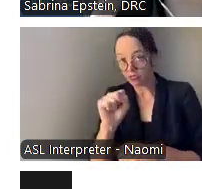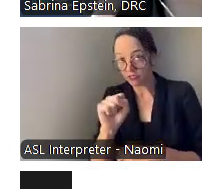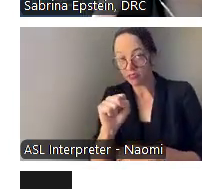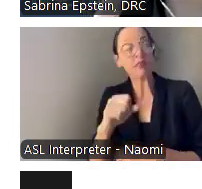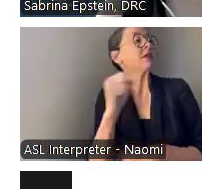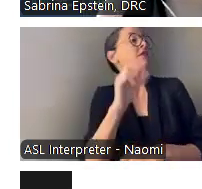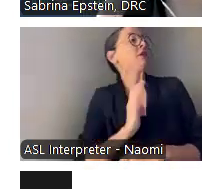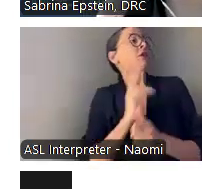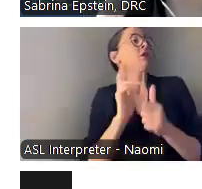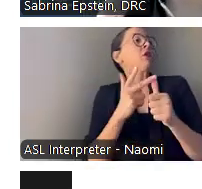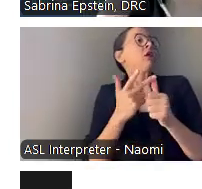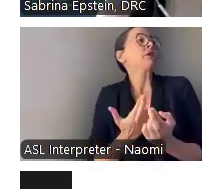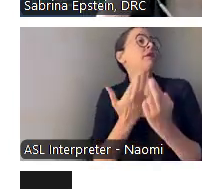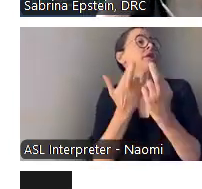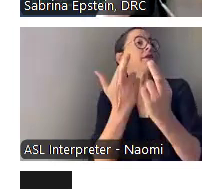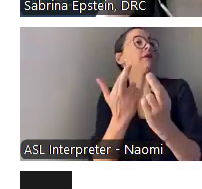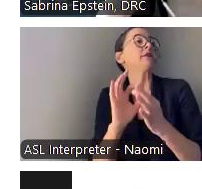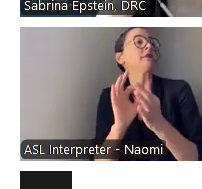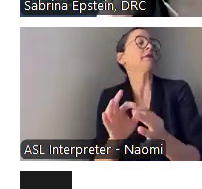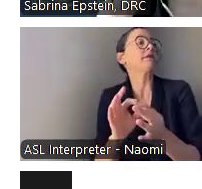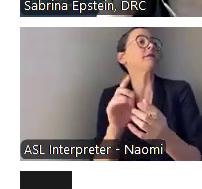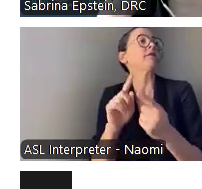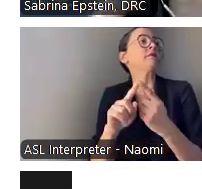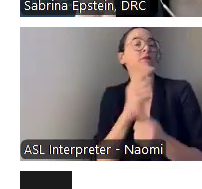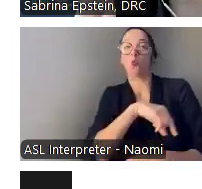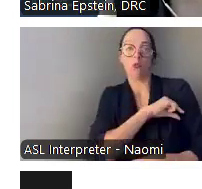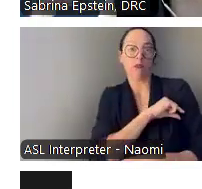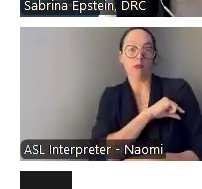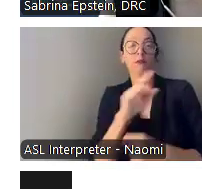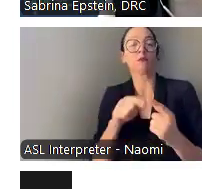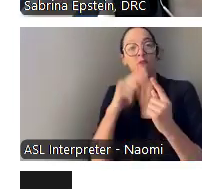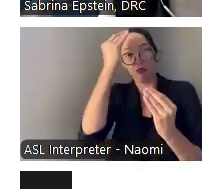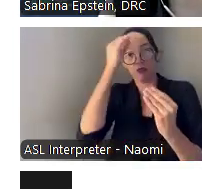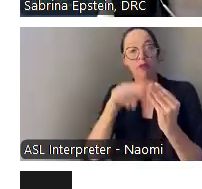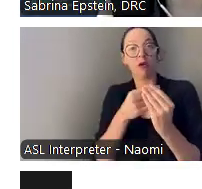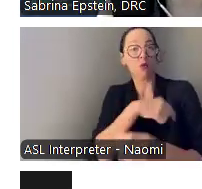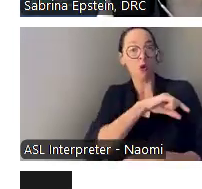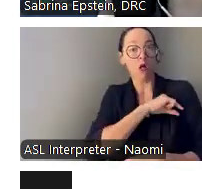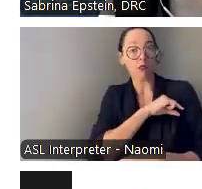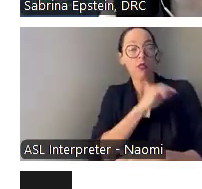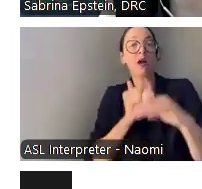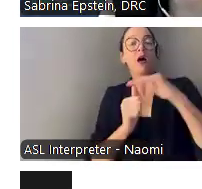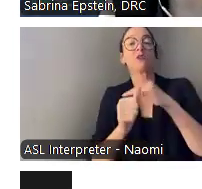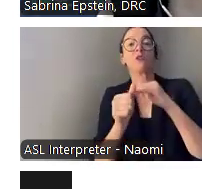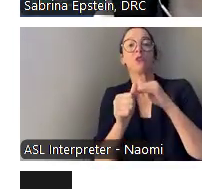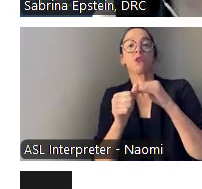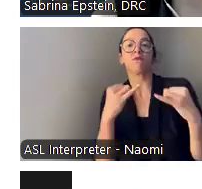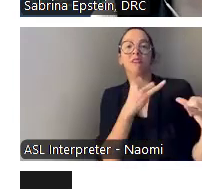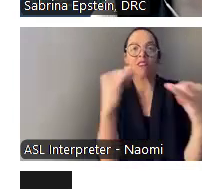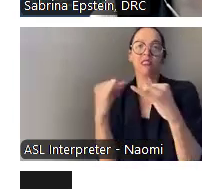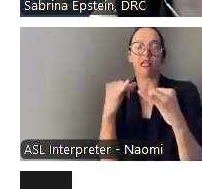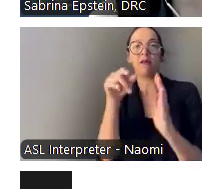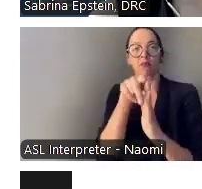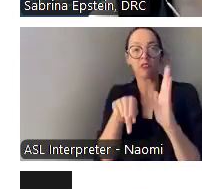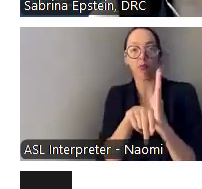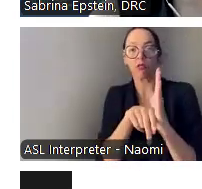about quality, we really thought about how under the same principles that we just discussed with no wrong door, how